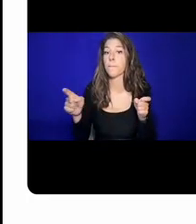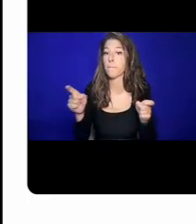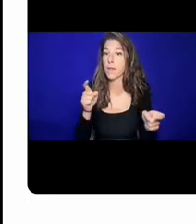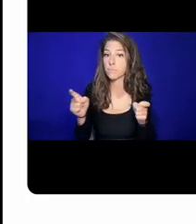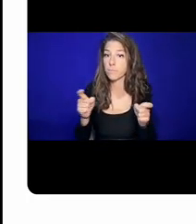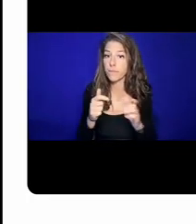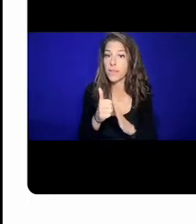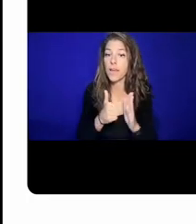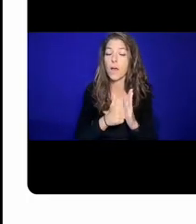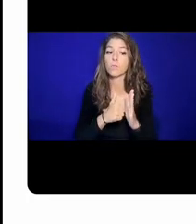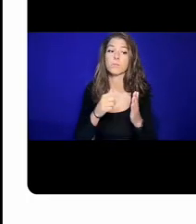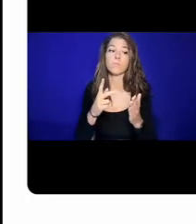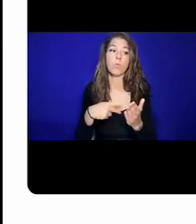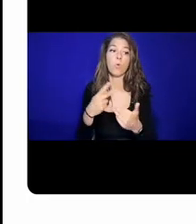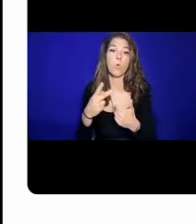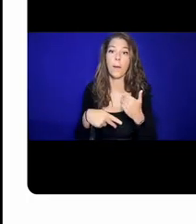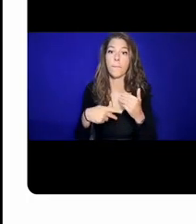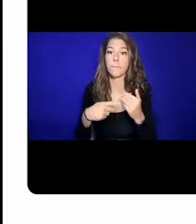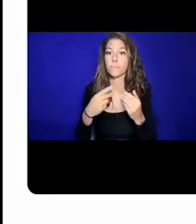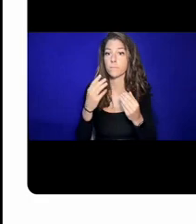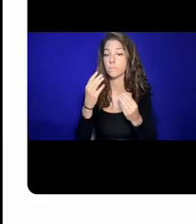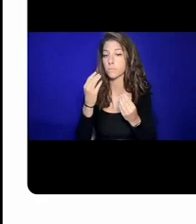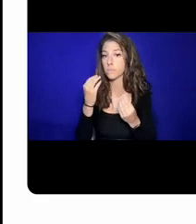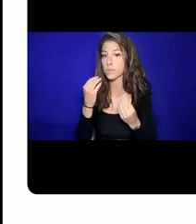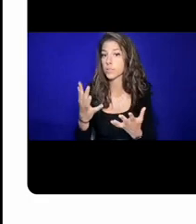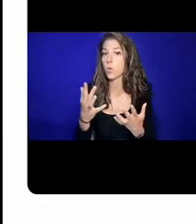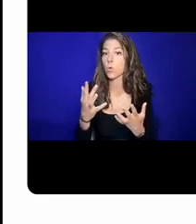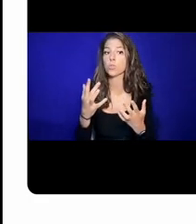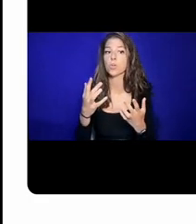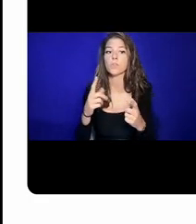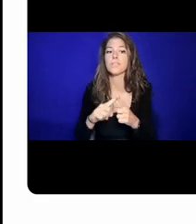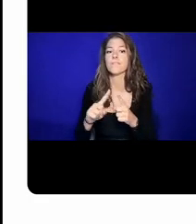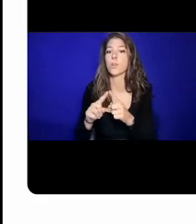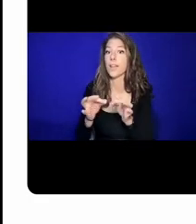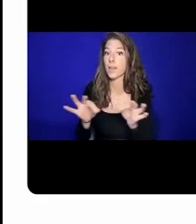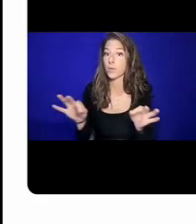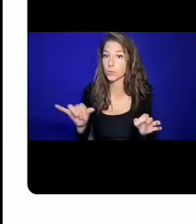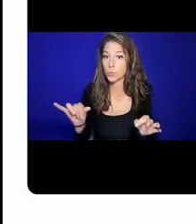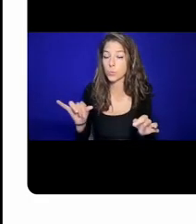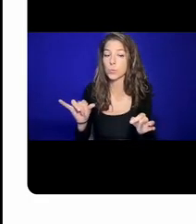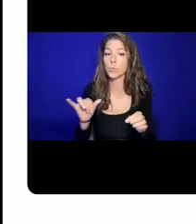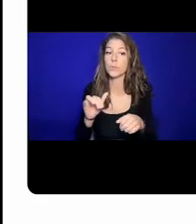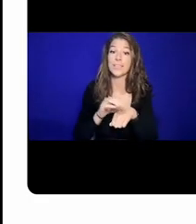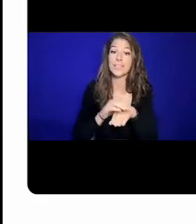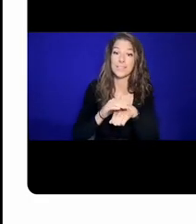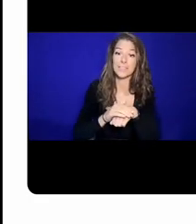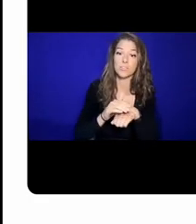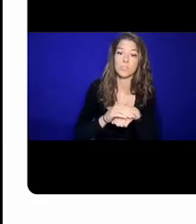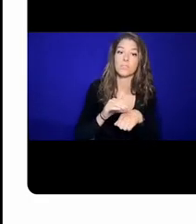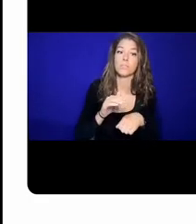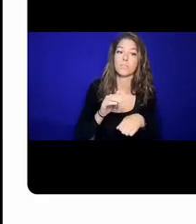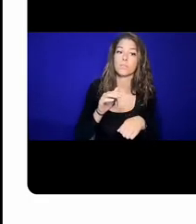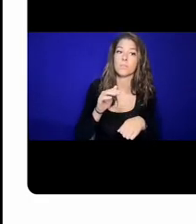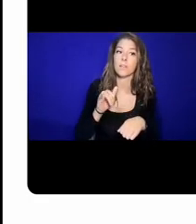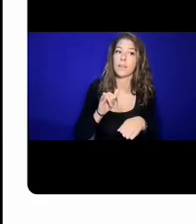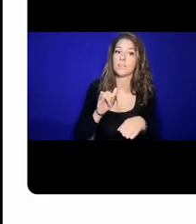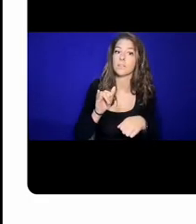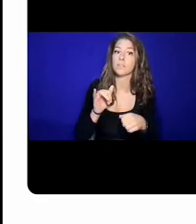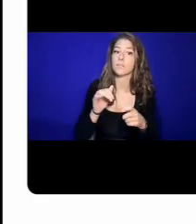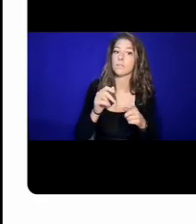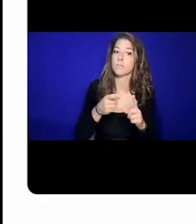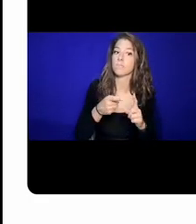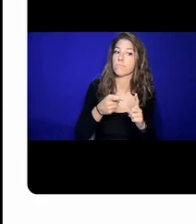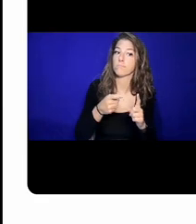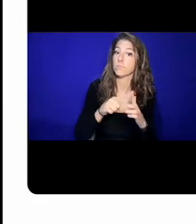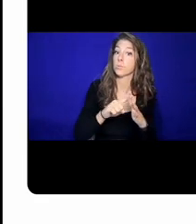management of the accounts, program disclosures in a number of different languages. English is the source of truth that we're working from,